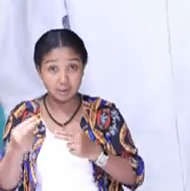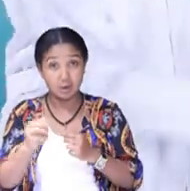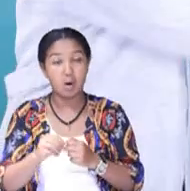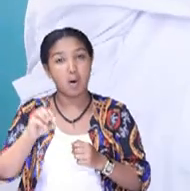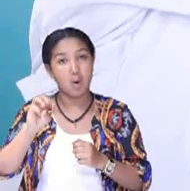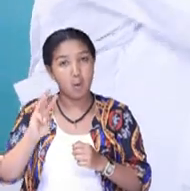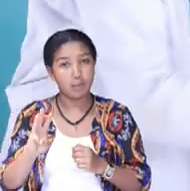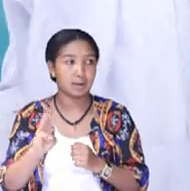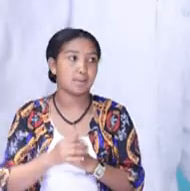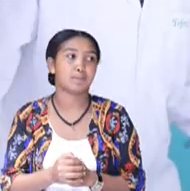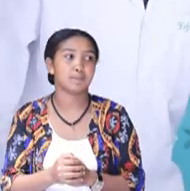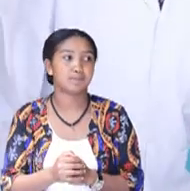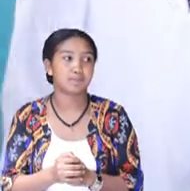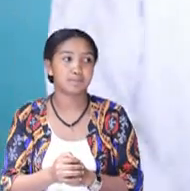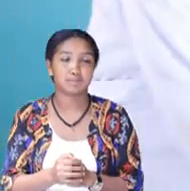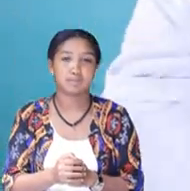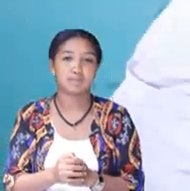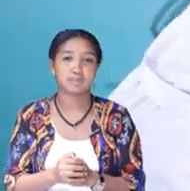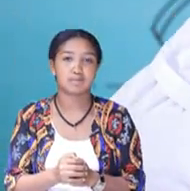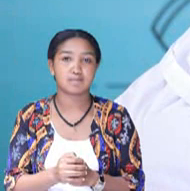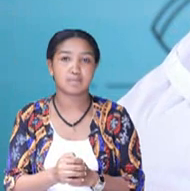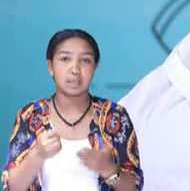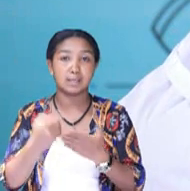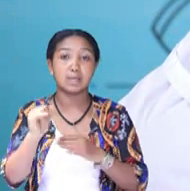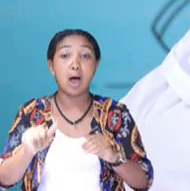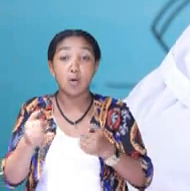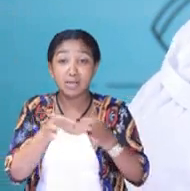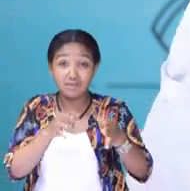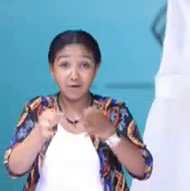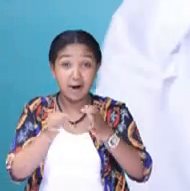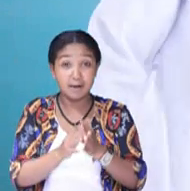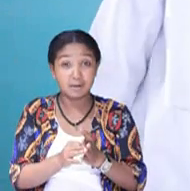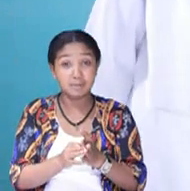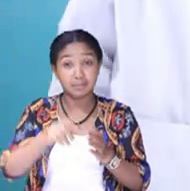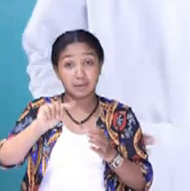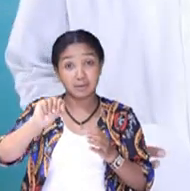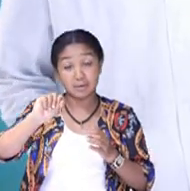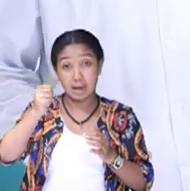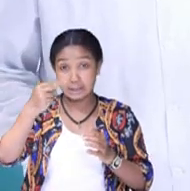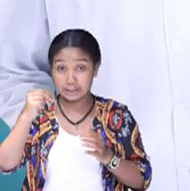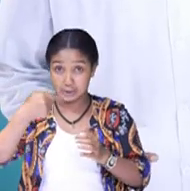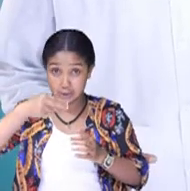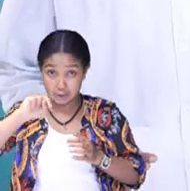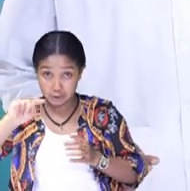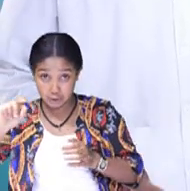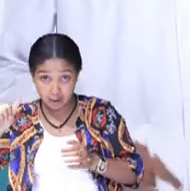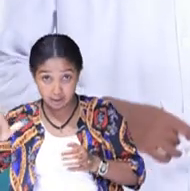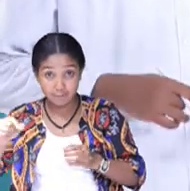omega. Well, this is how we define tangential velocity. Tangential